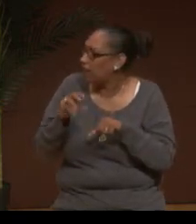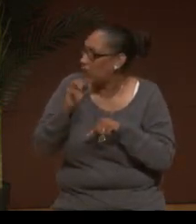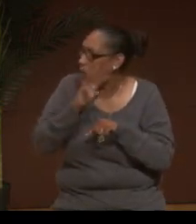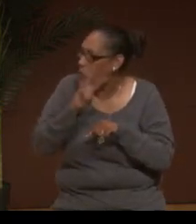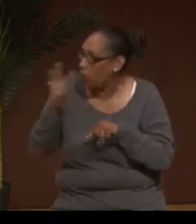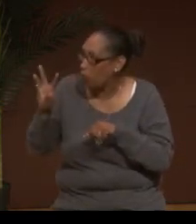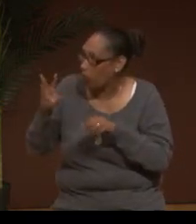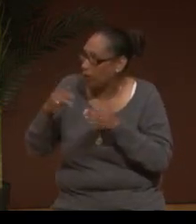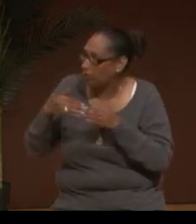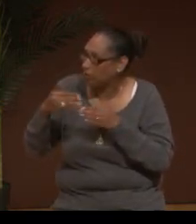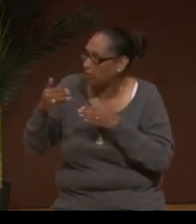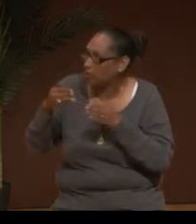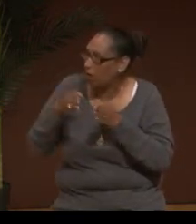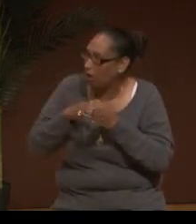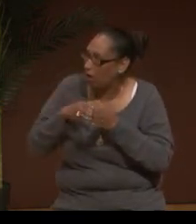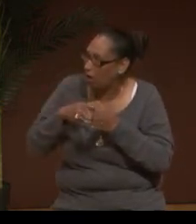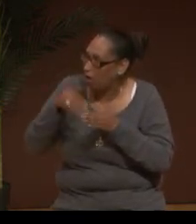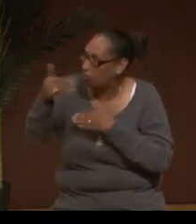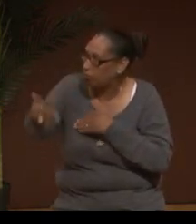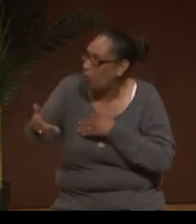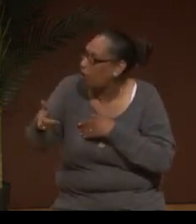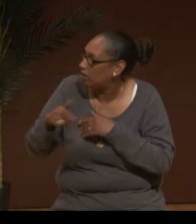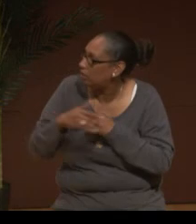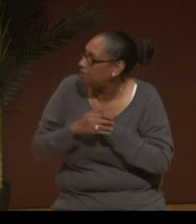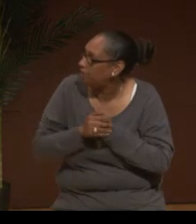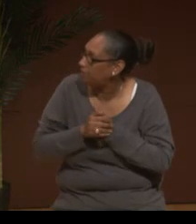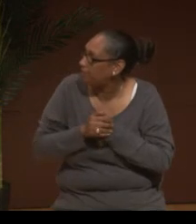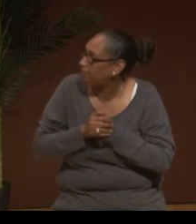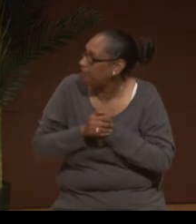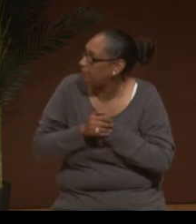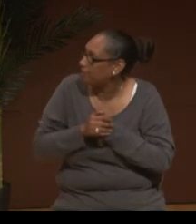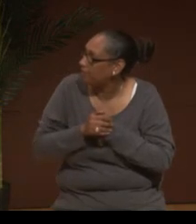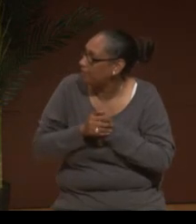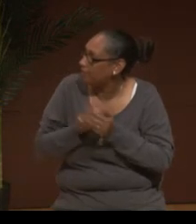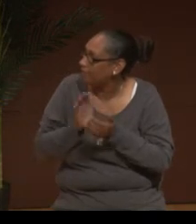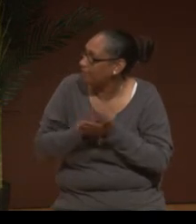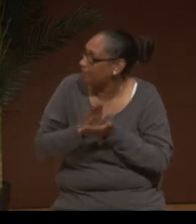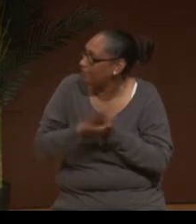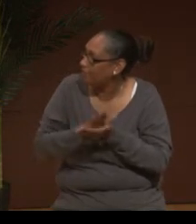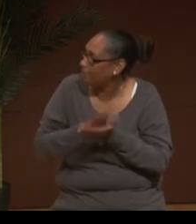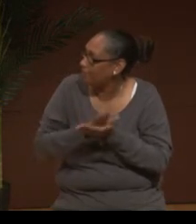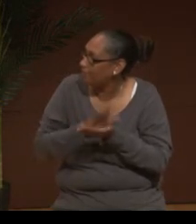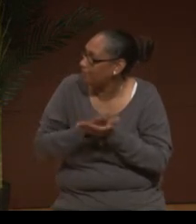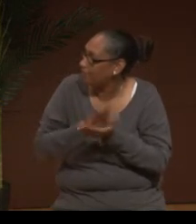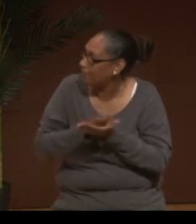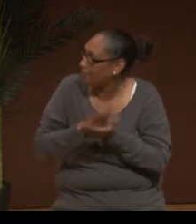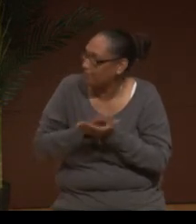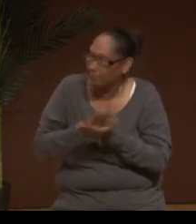more broadly, and that's something that can only be a good thing. And I'll go ahead and stop there.